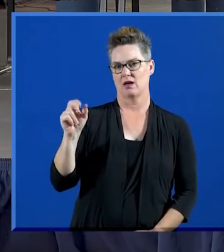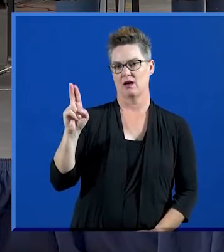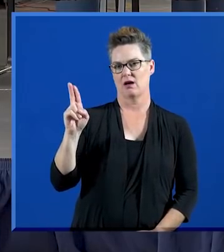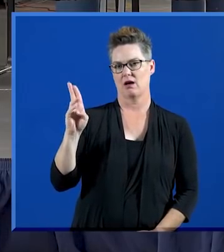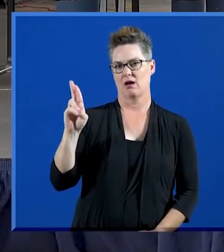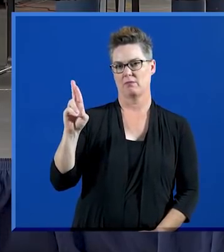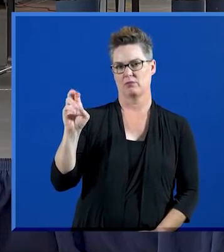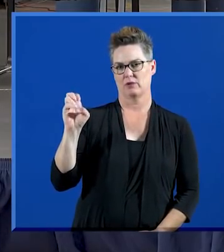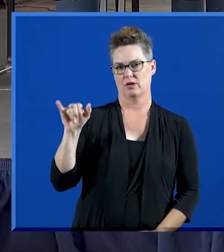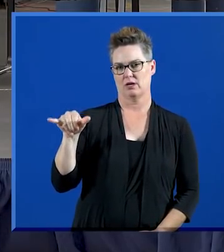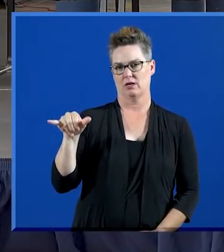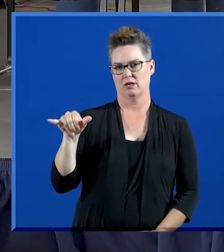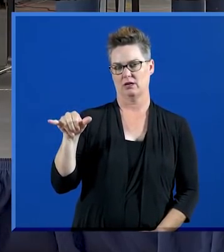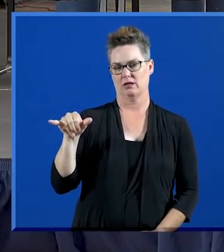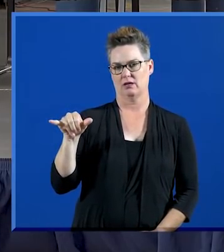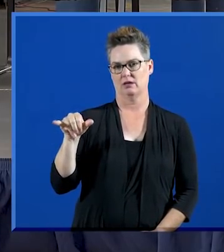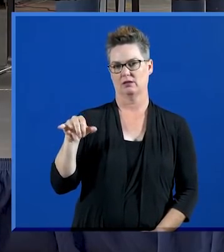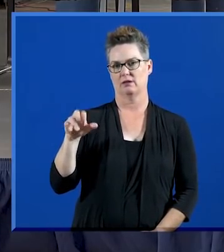Aubrey Van Norman.